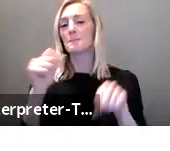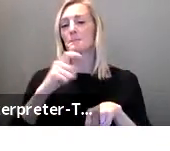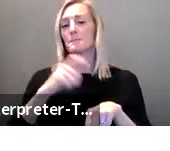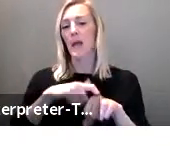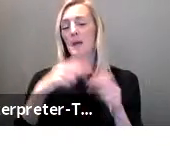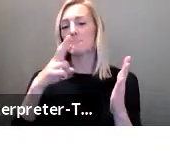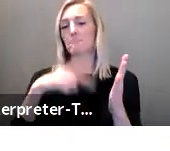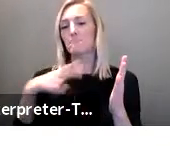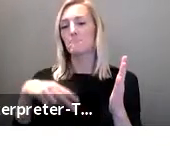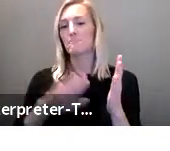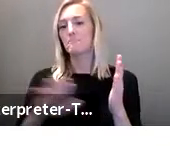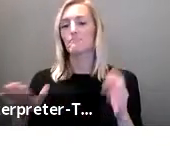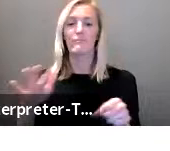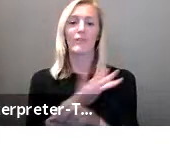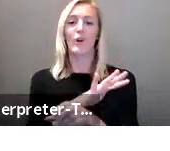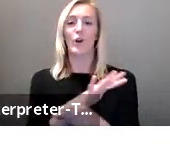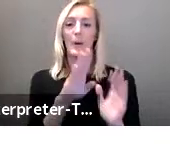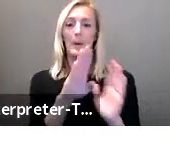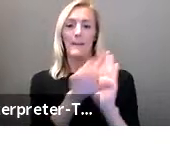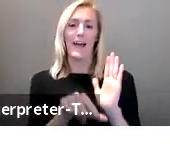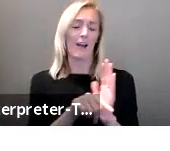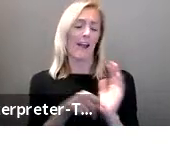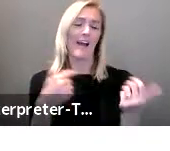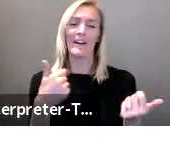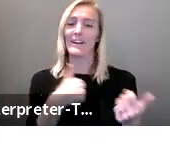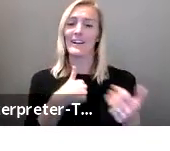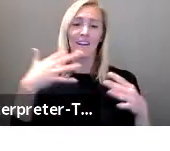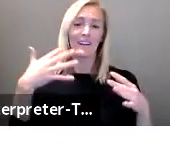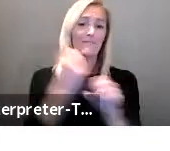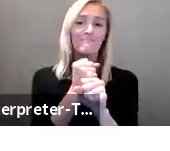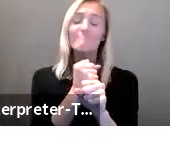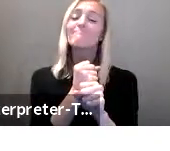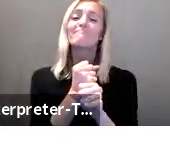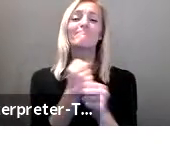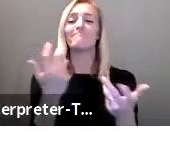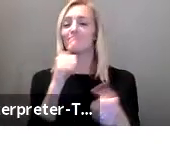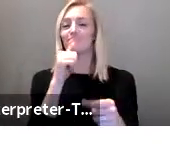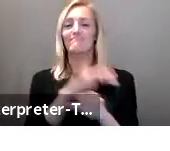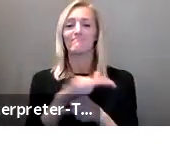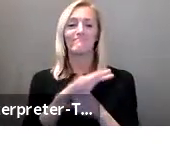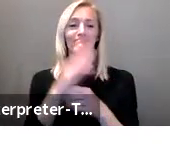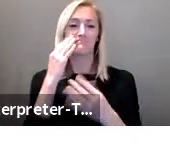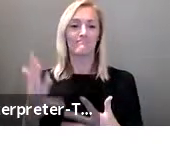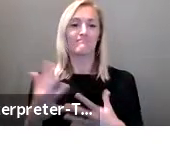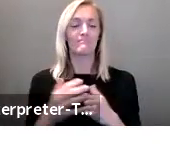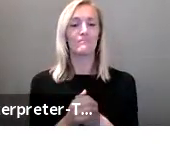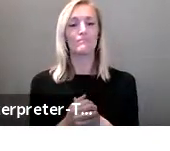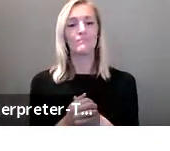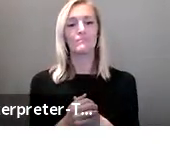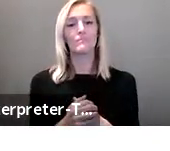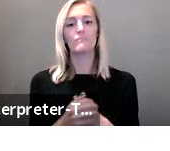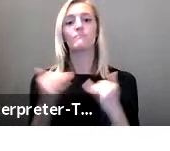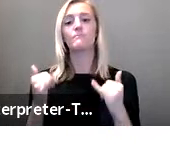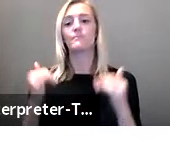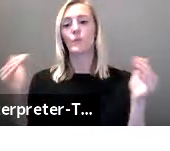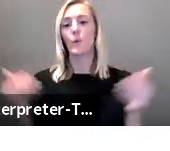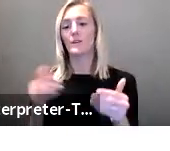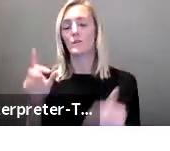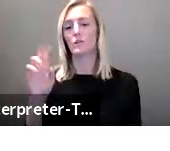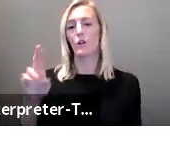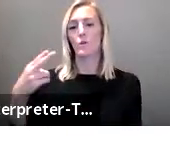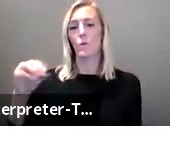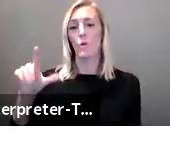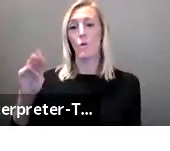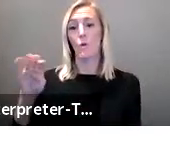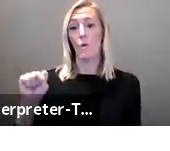full background, because I don't think I will do them justice by this abridged version. So with that, I'd like to start by introducing Dr. Holmes, and then